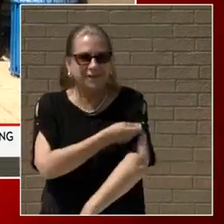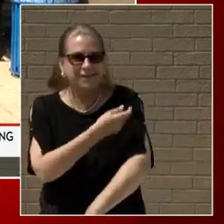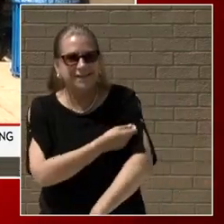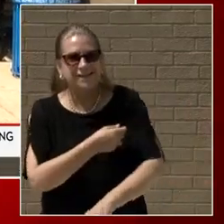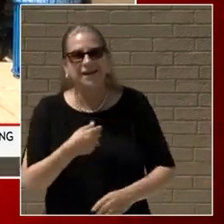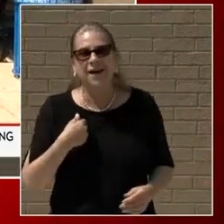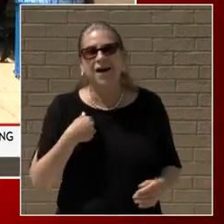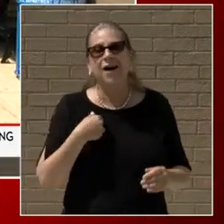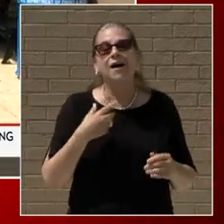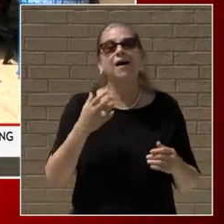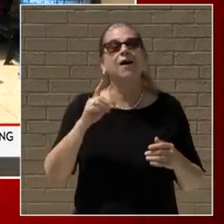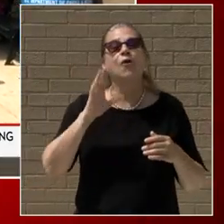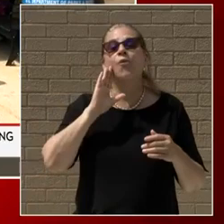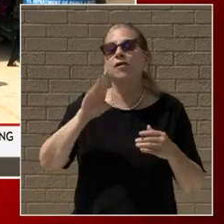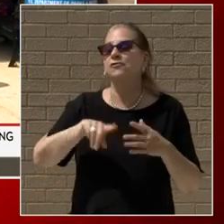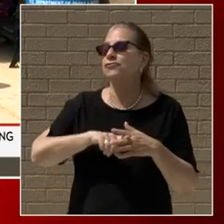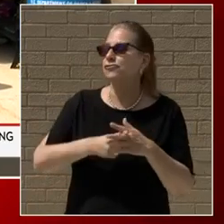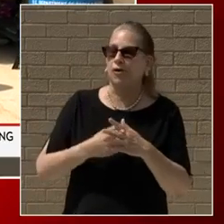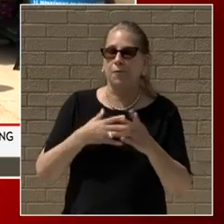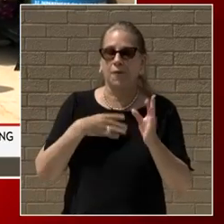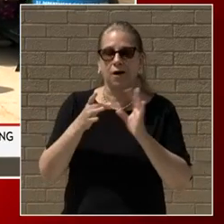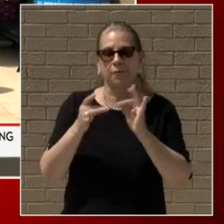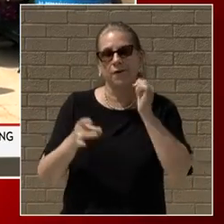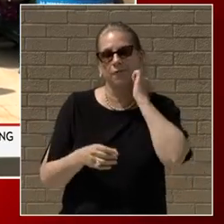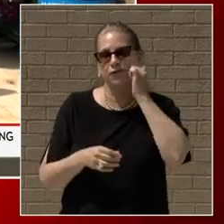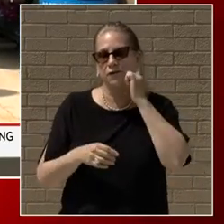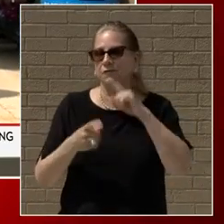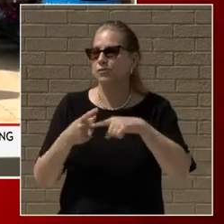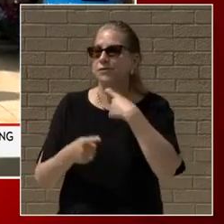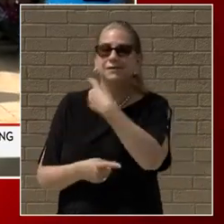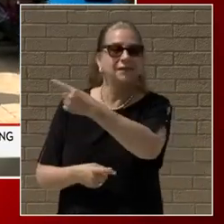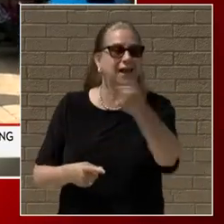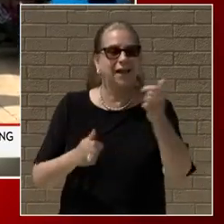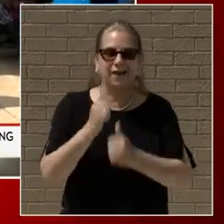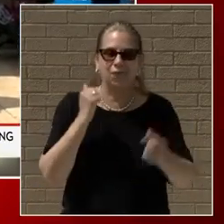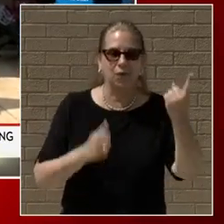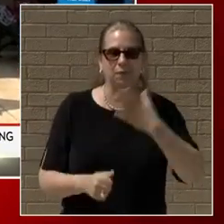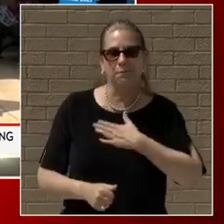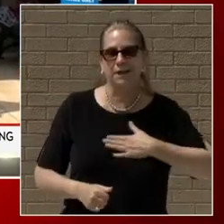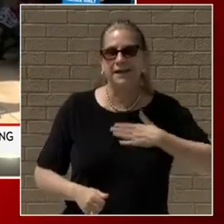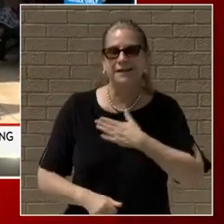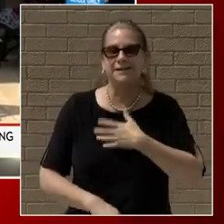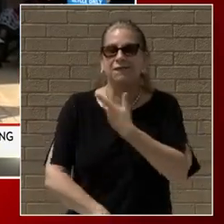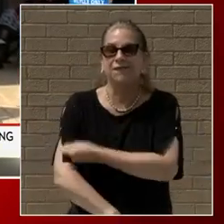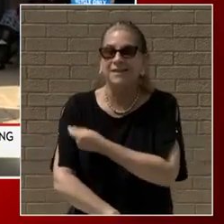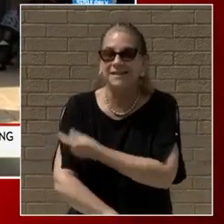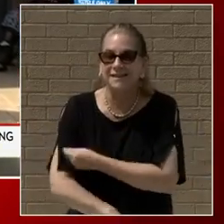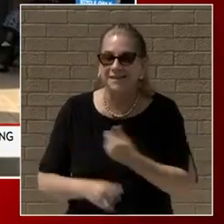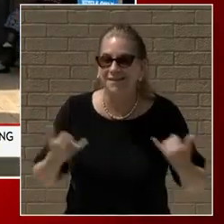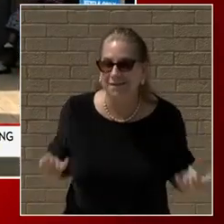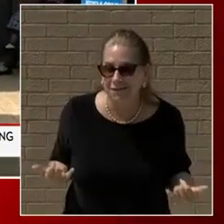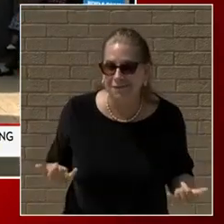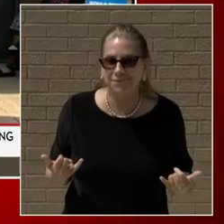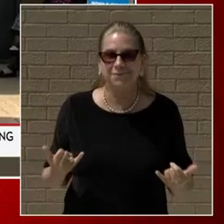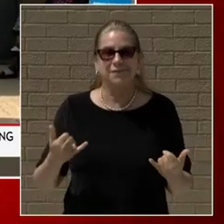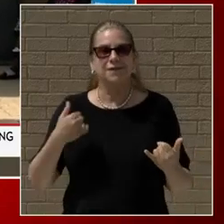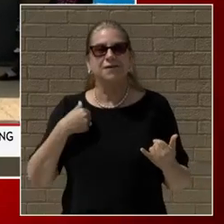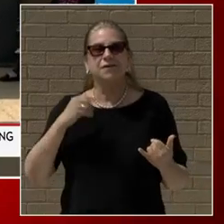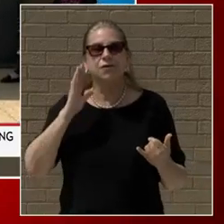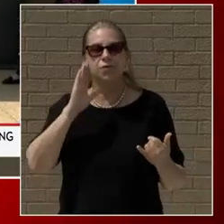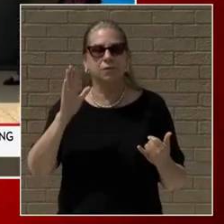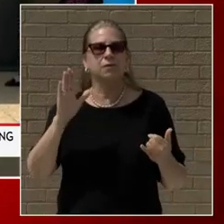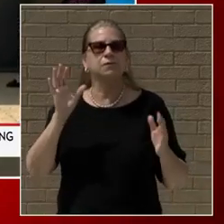my comments with talking about vaccination. Because it is the way that we are going to get back to